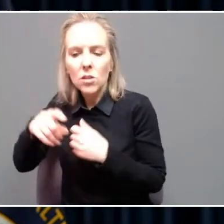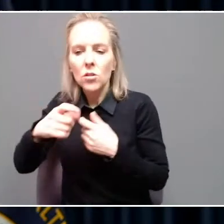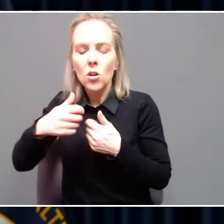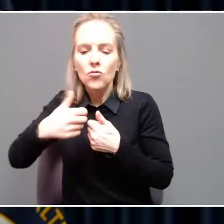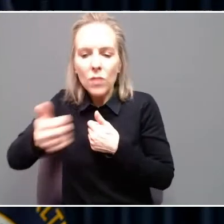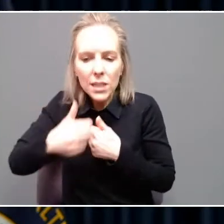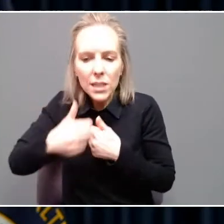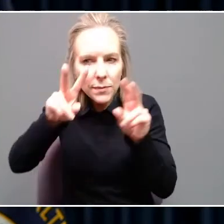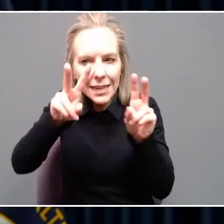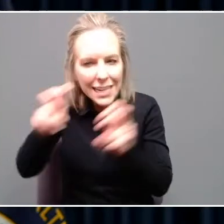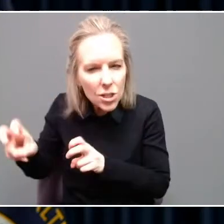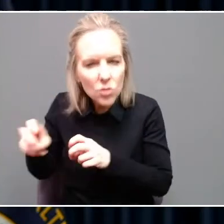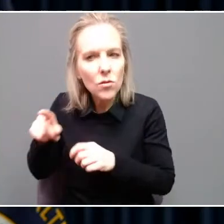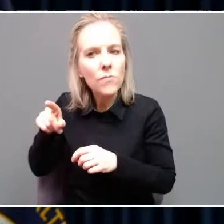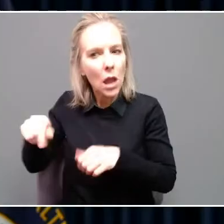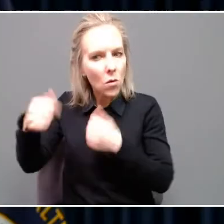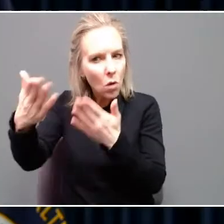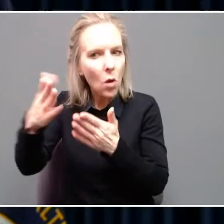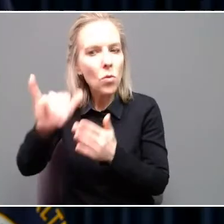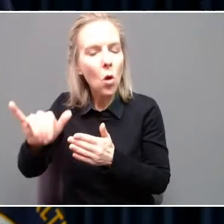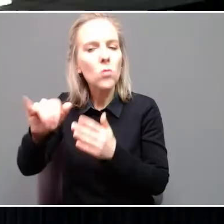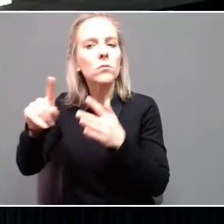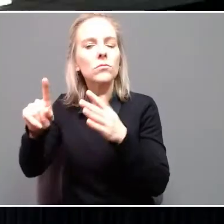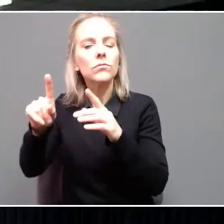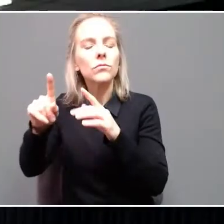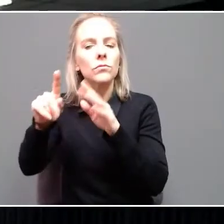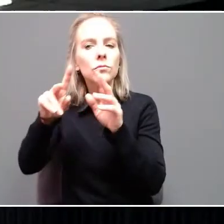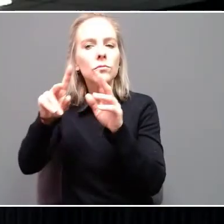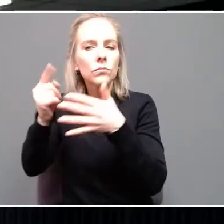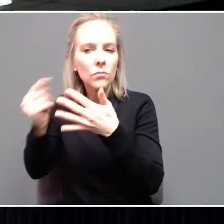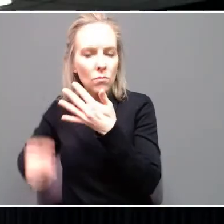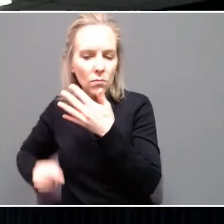raised. John Cheeves, Lexington Herald Leader.